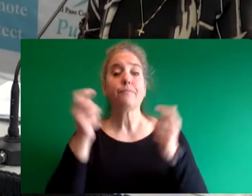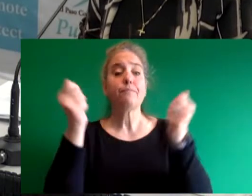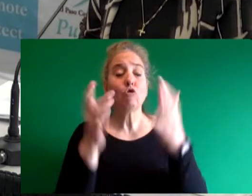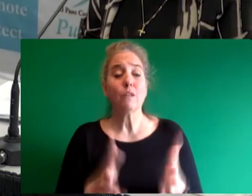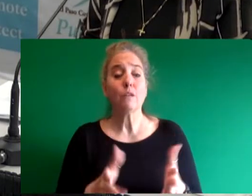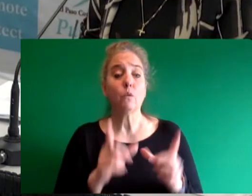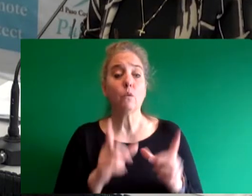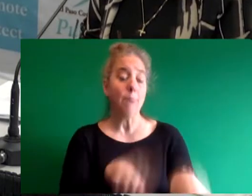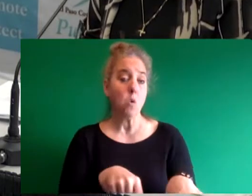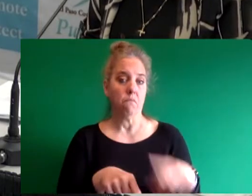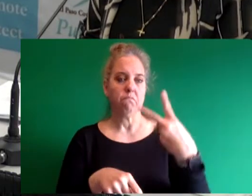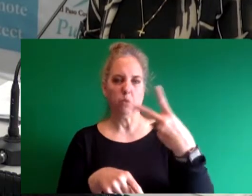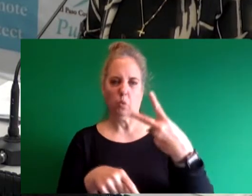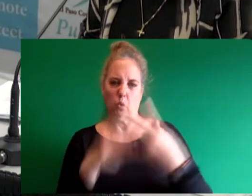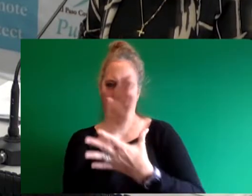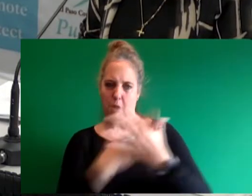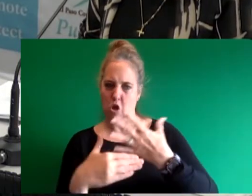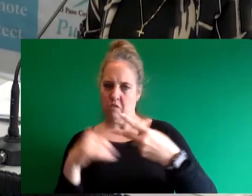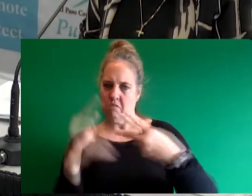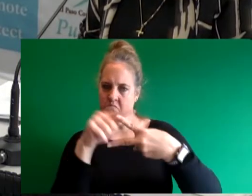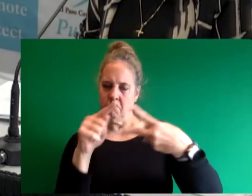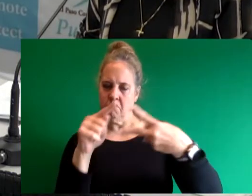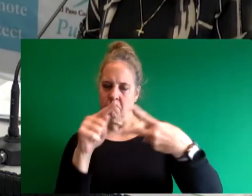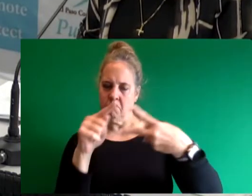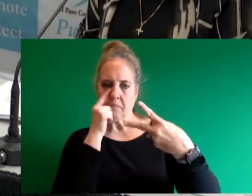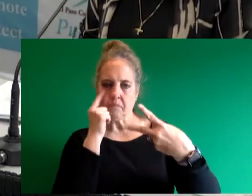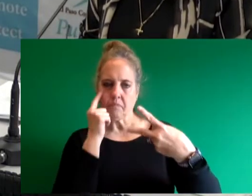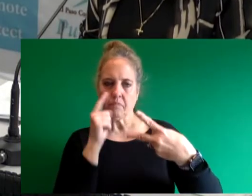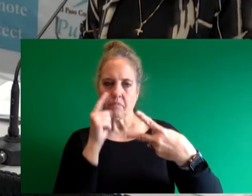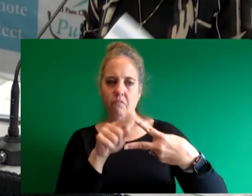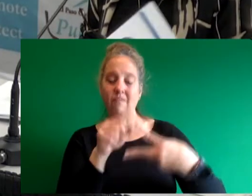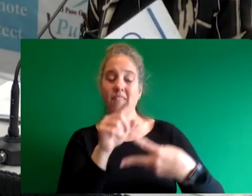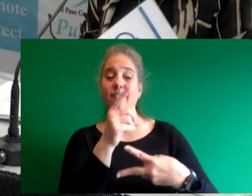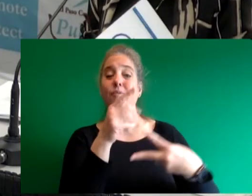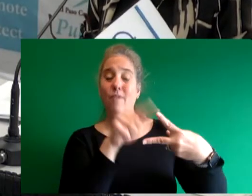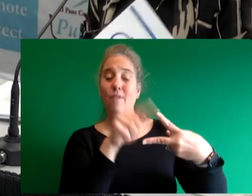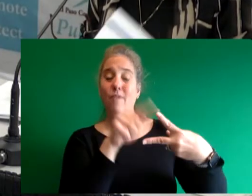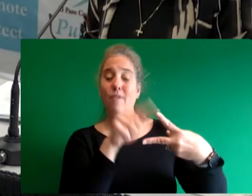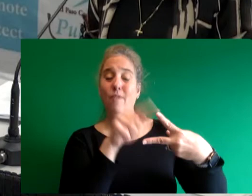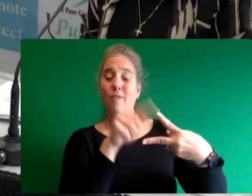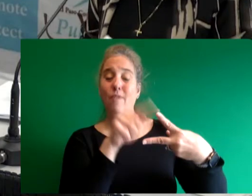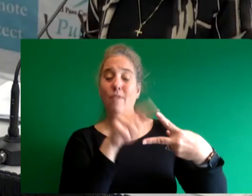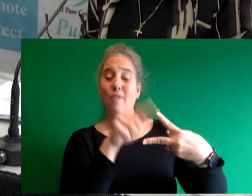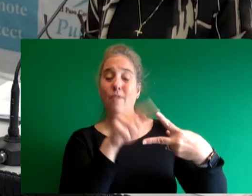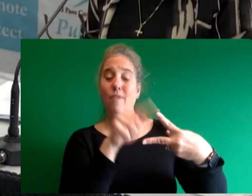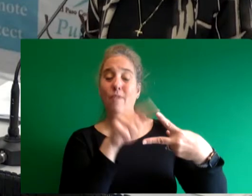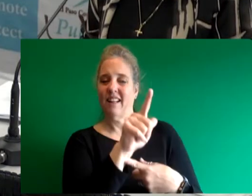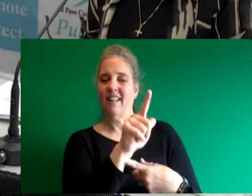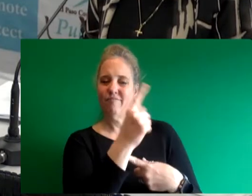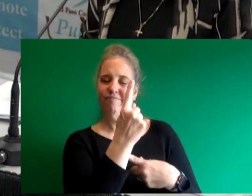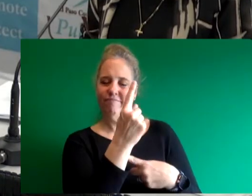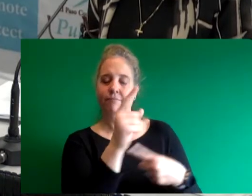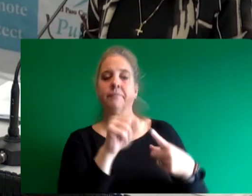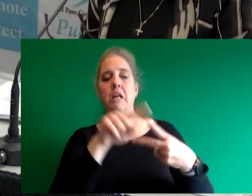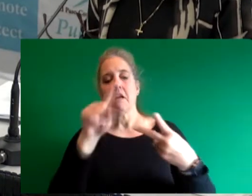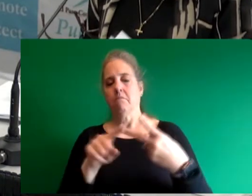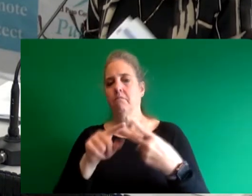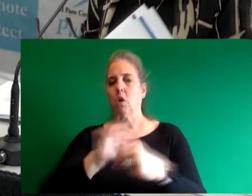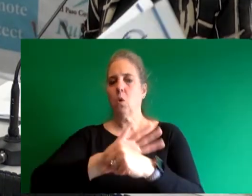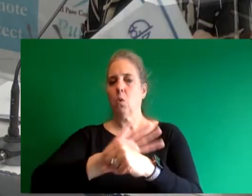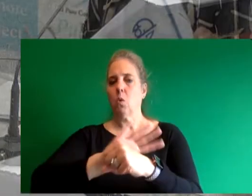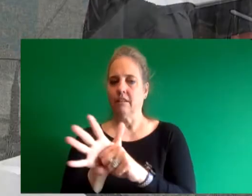fentanyl, and then our COVID update. Okay, so Director Whelan, you want to go ahead and run this